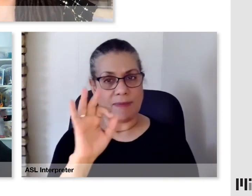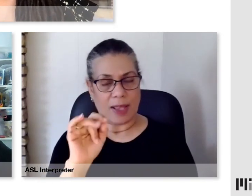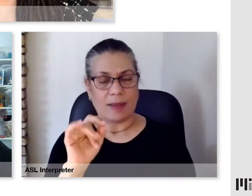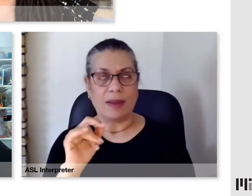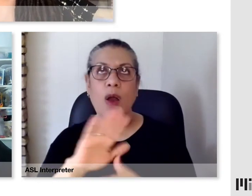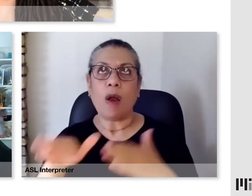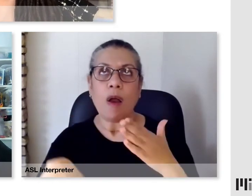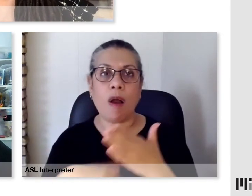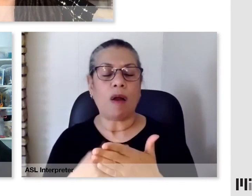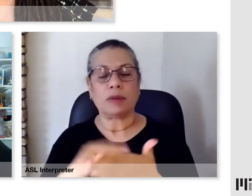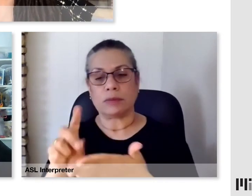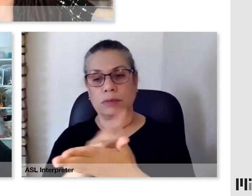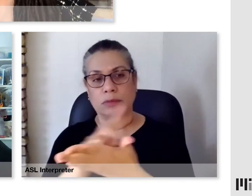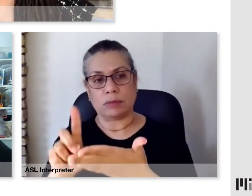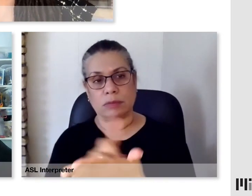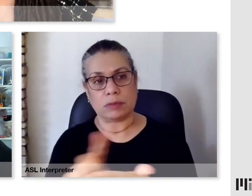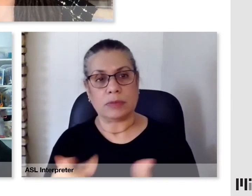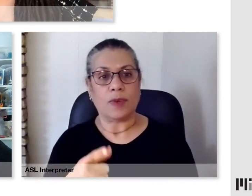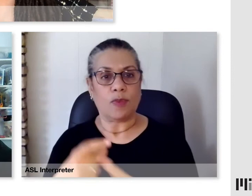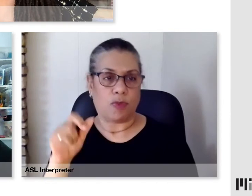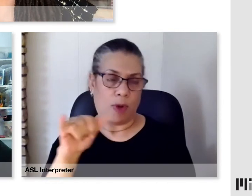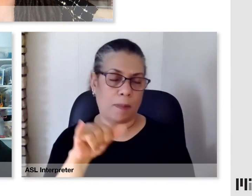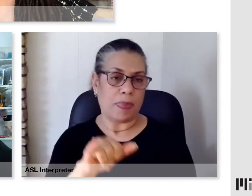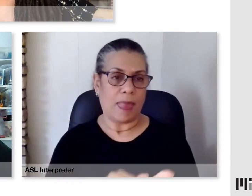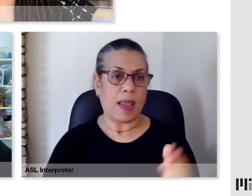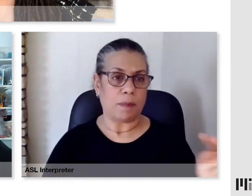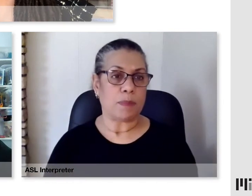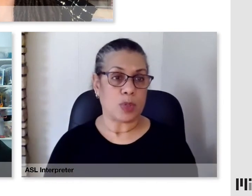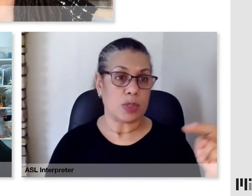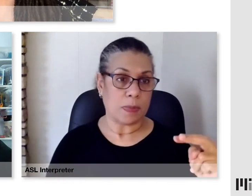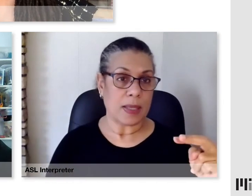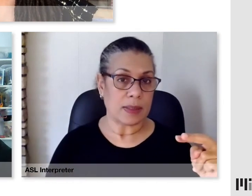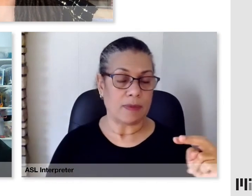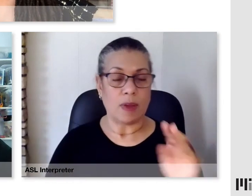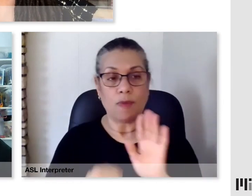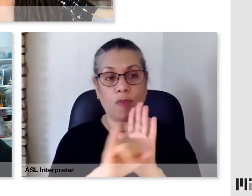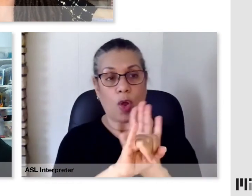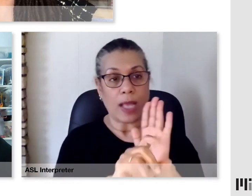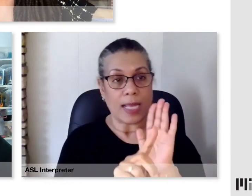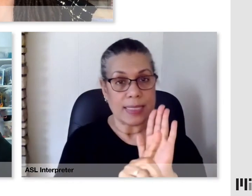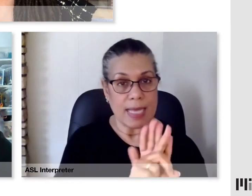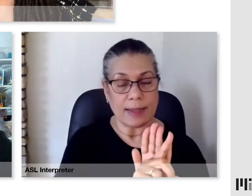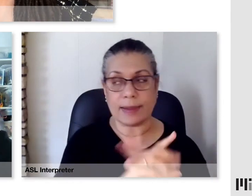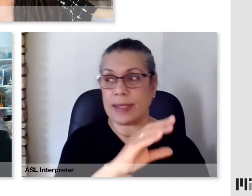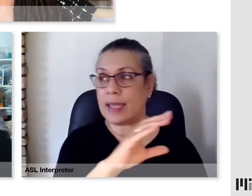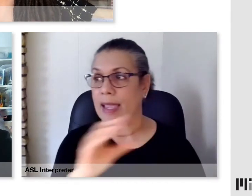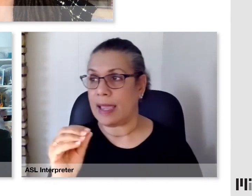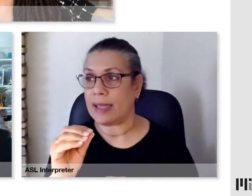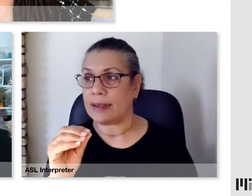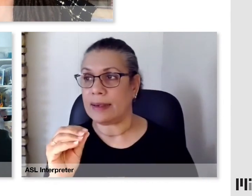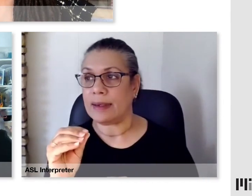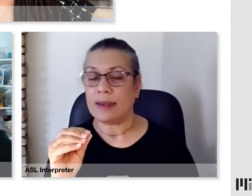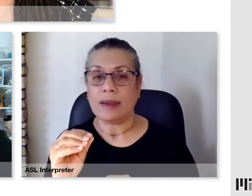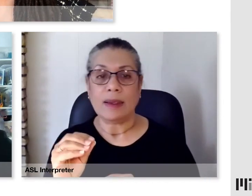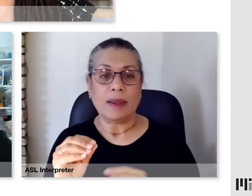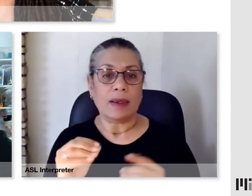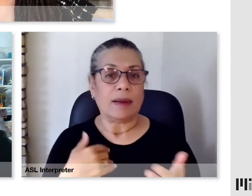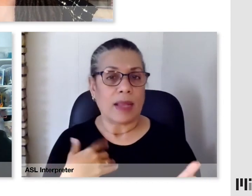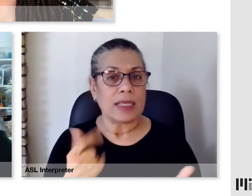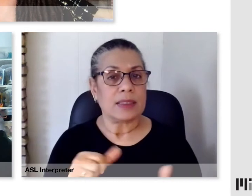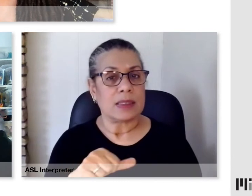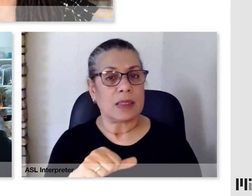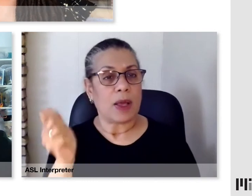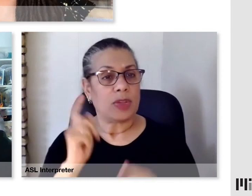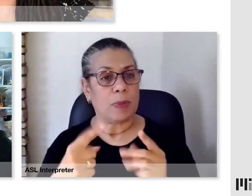that comes from that kind of taxonomic perspective on identity. And maybe more evocatively, Jeff Bowker and Lee Starr with the